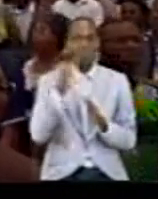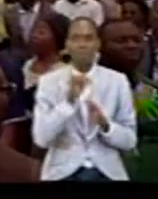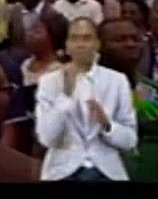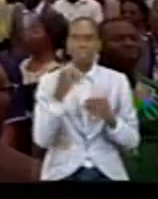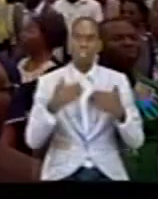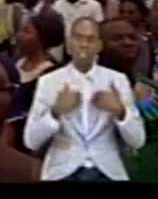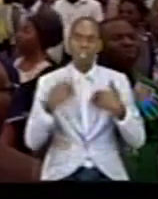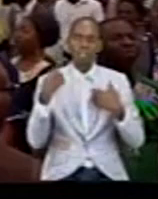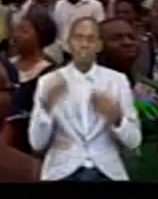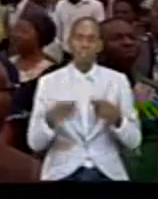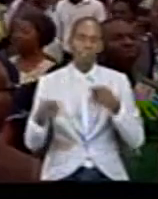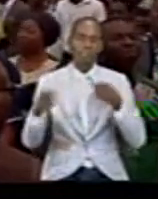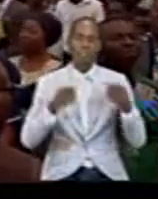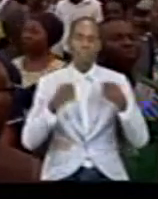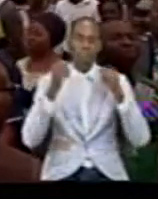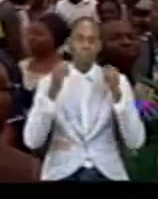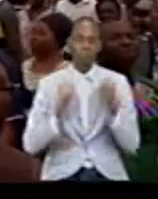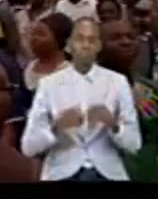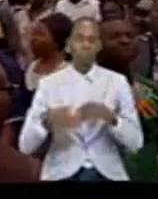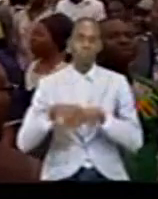hand.